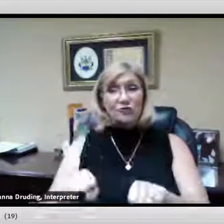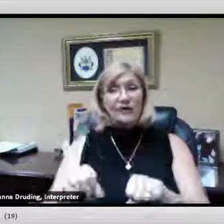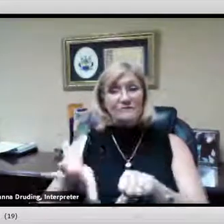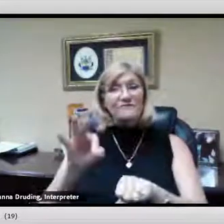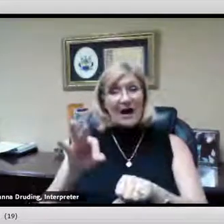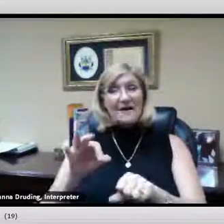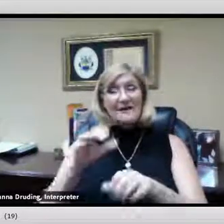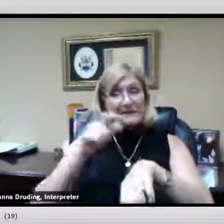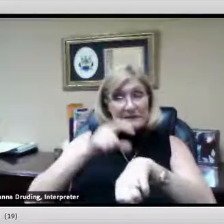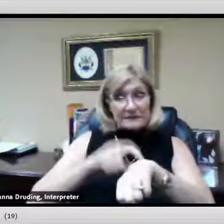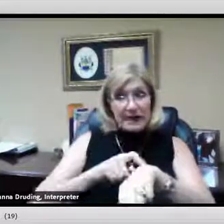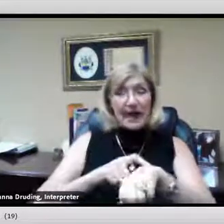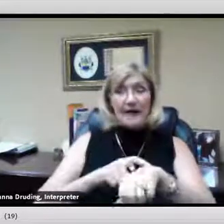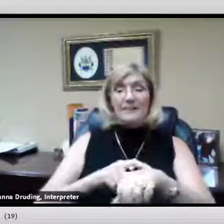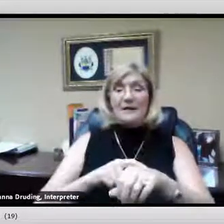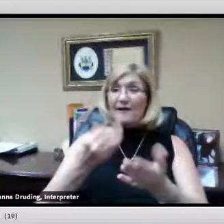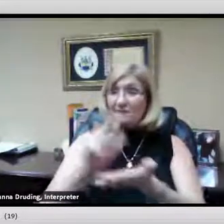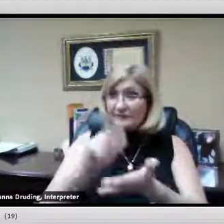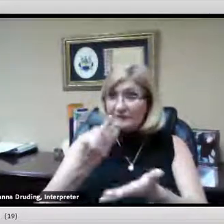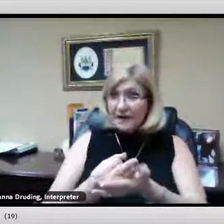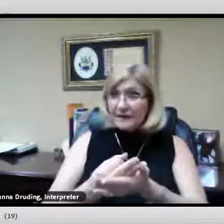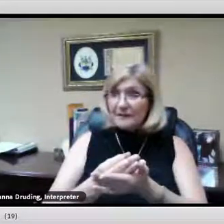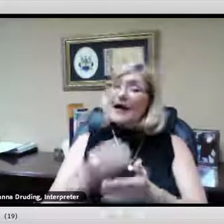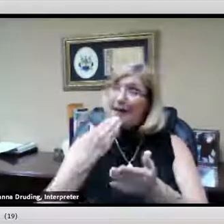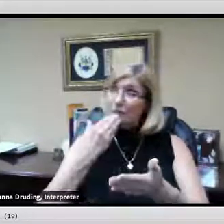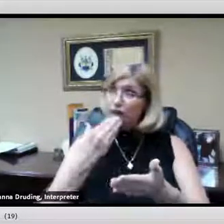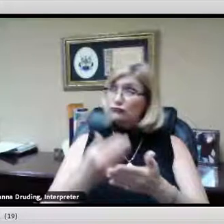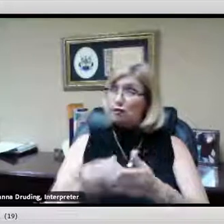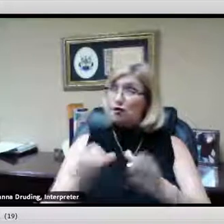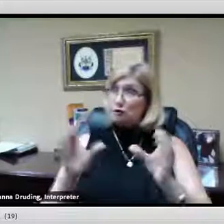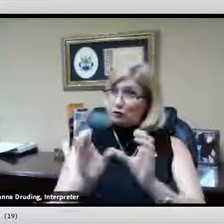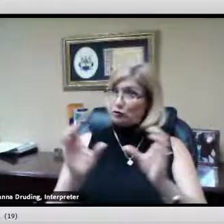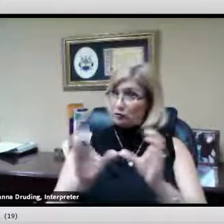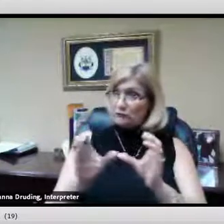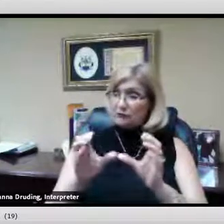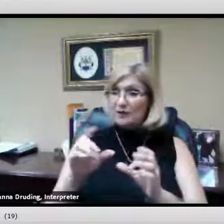And additional degrees or certificates. My PhD is in Library and